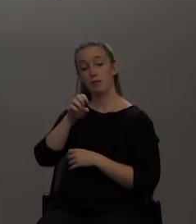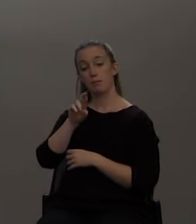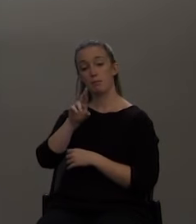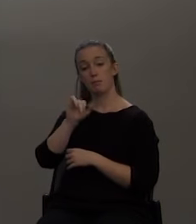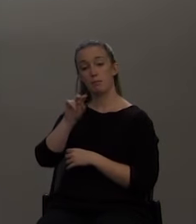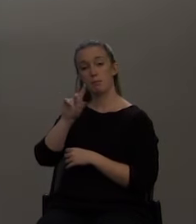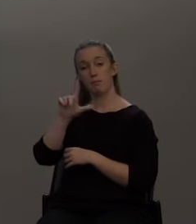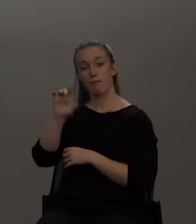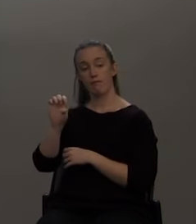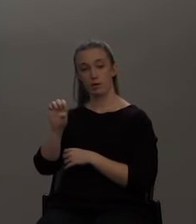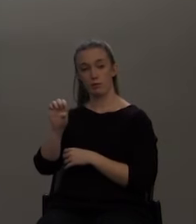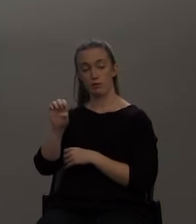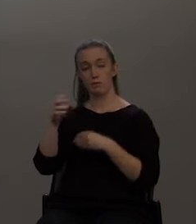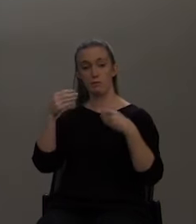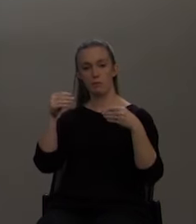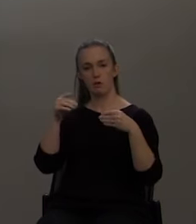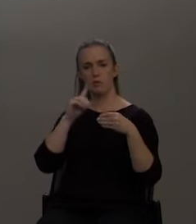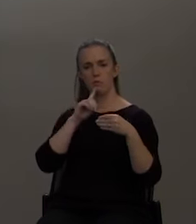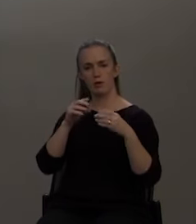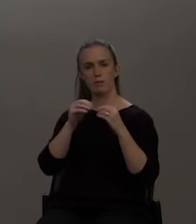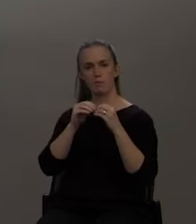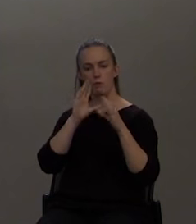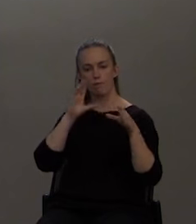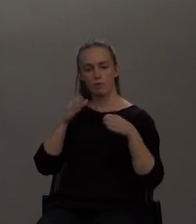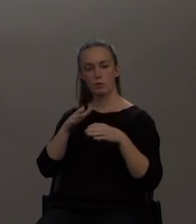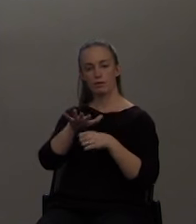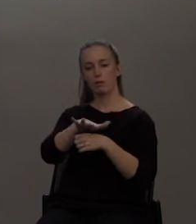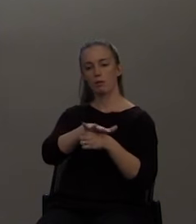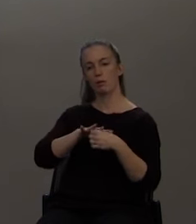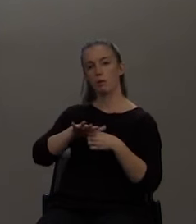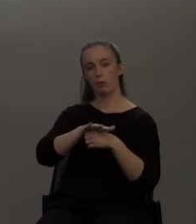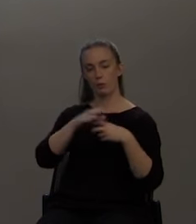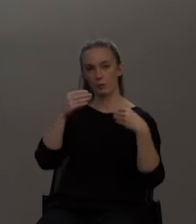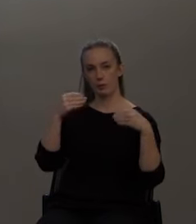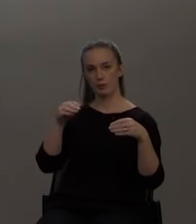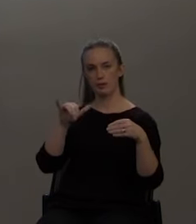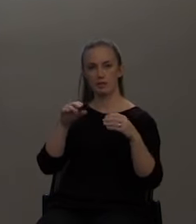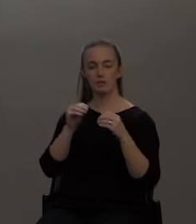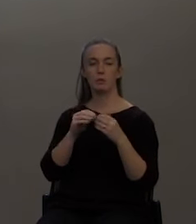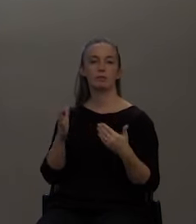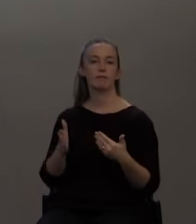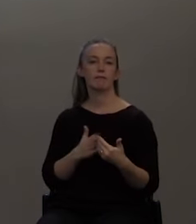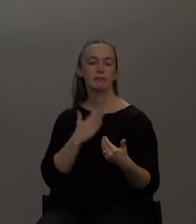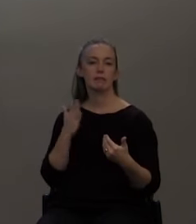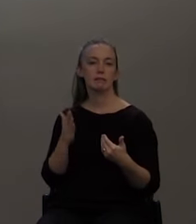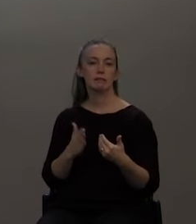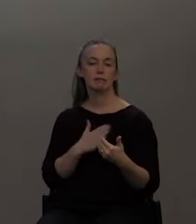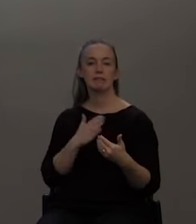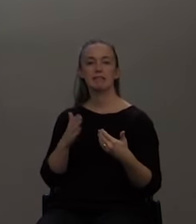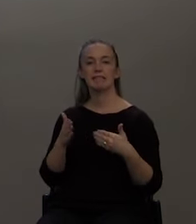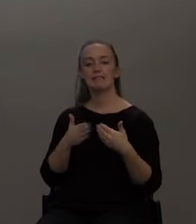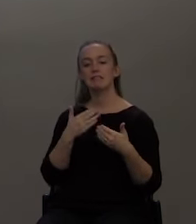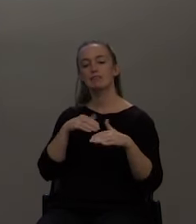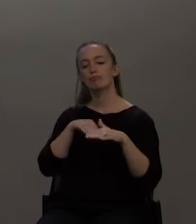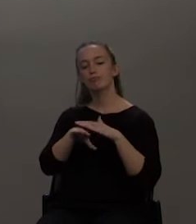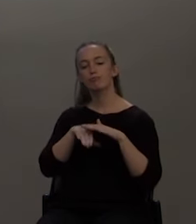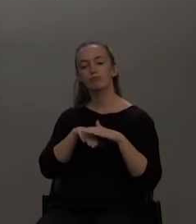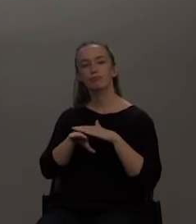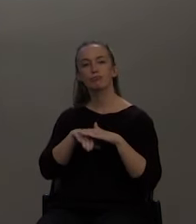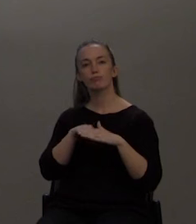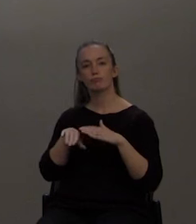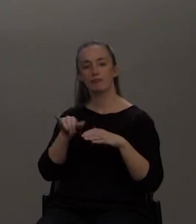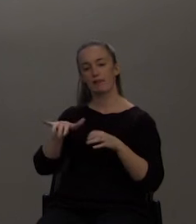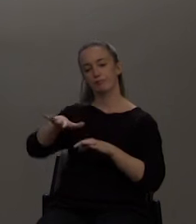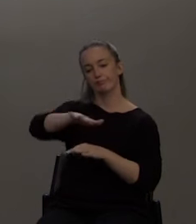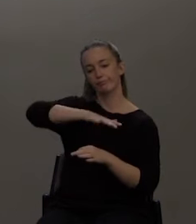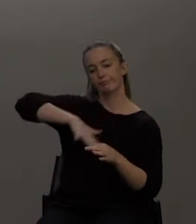more focused on local retail that's going to be convenient and most accessible to the people within that